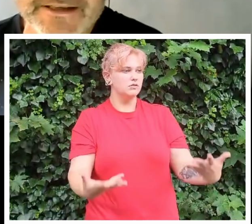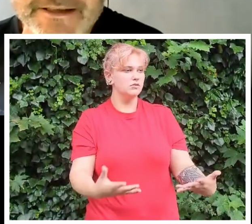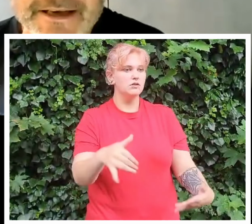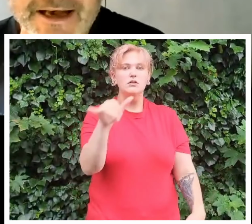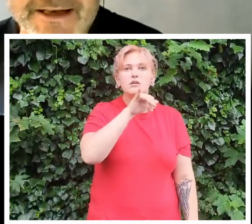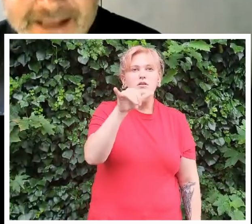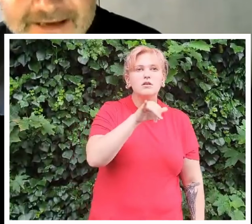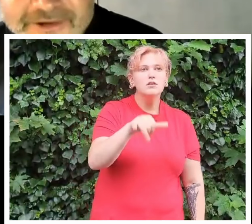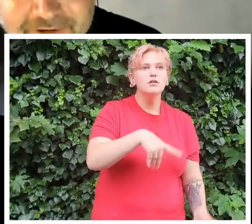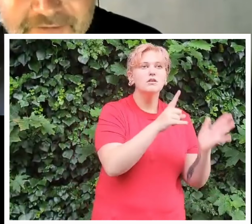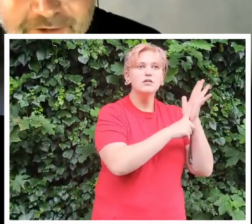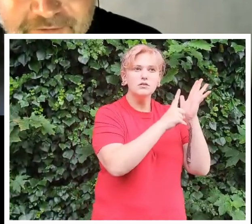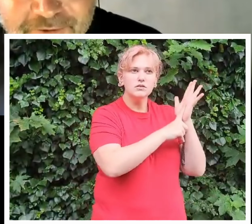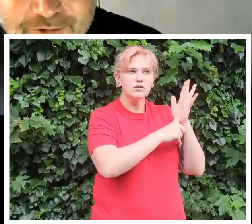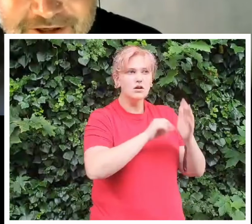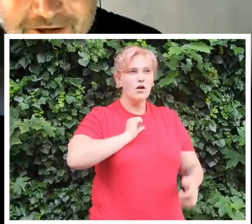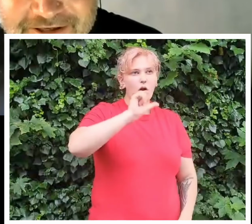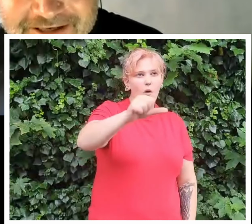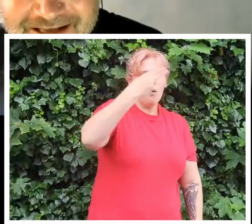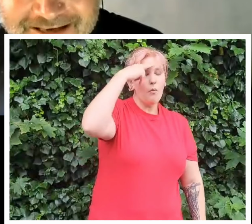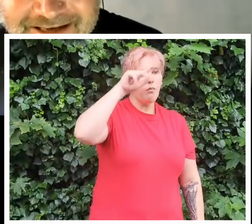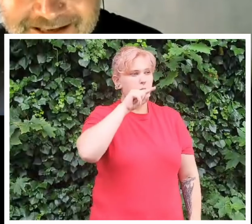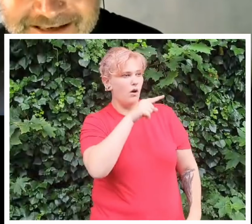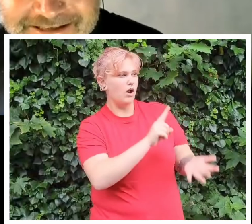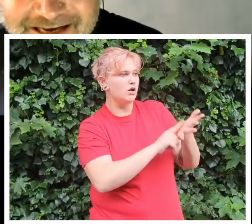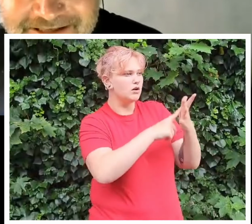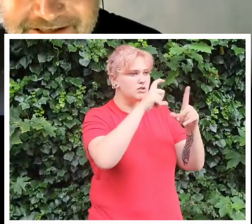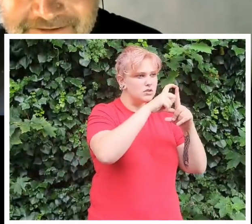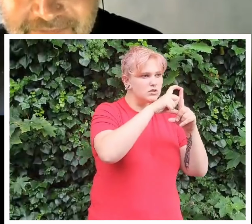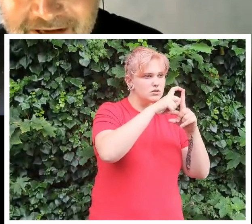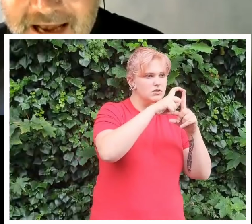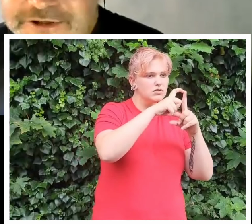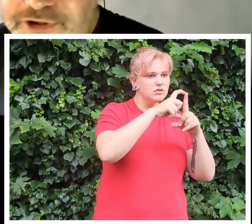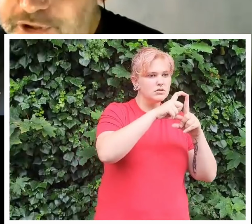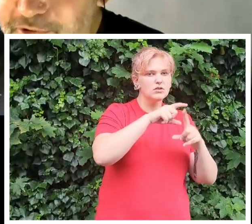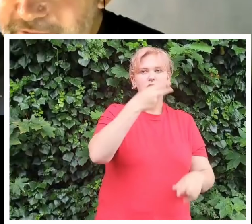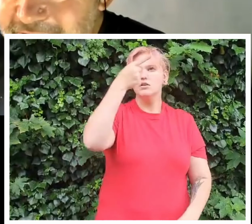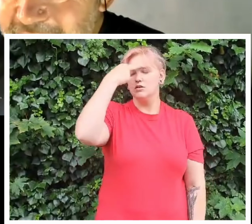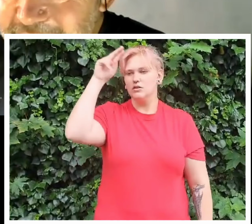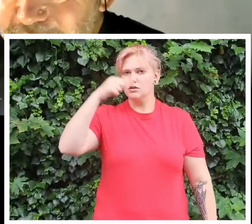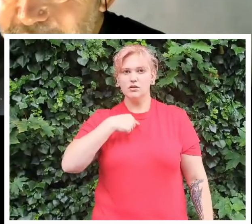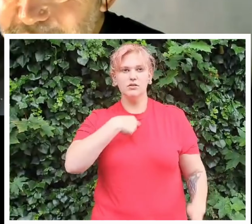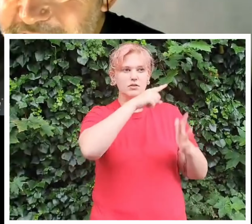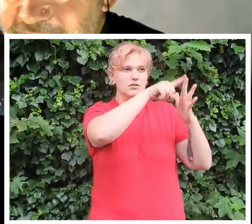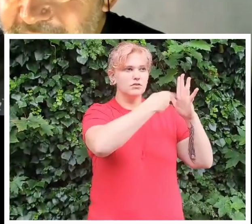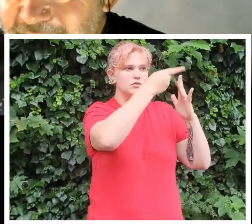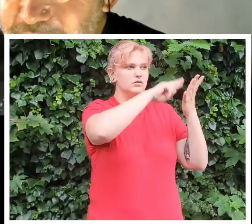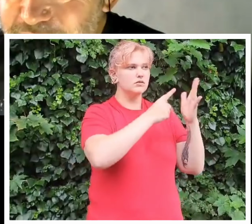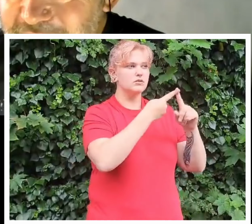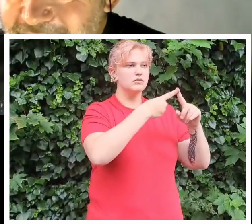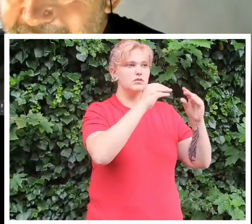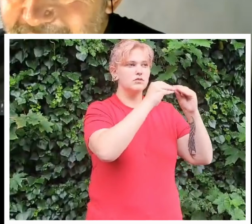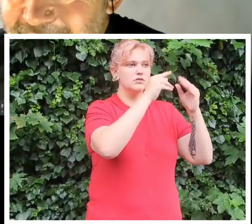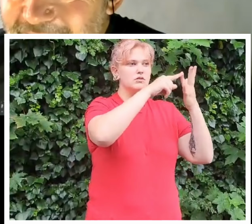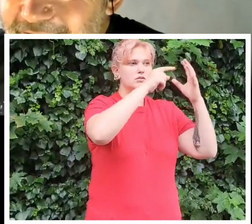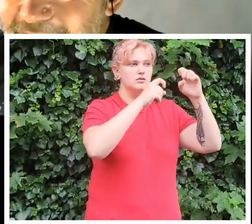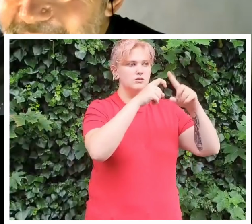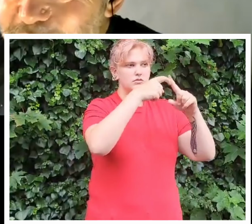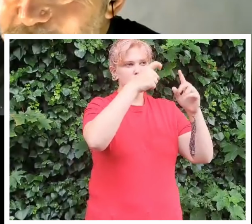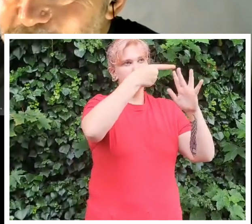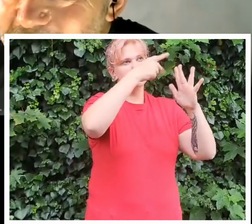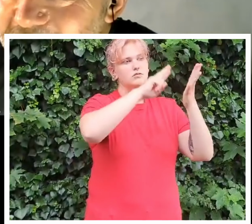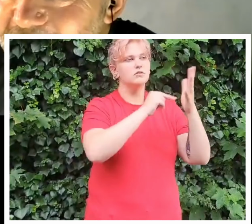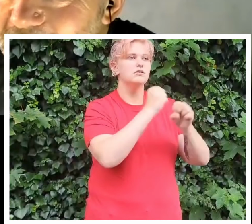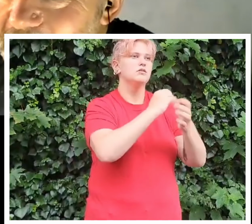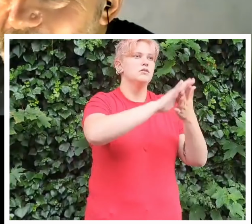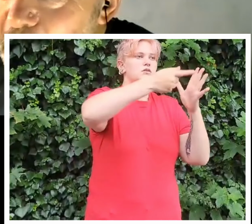which is Elaine. I'll give you your full title, Elaine. Elaine Dadson and Jew. I don't know your surname, Jew.